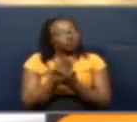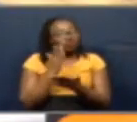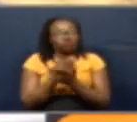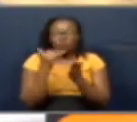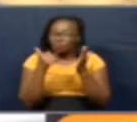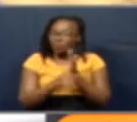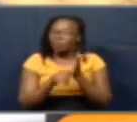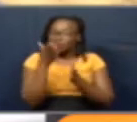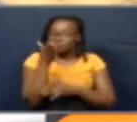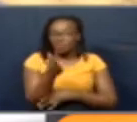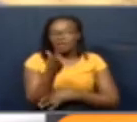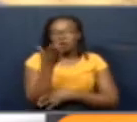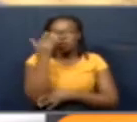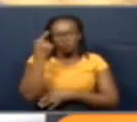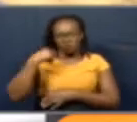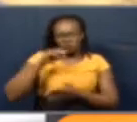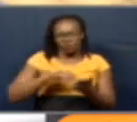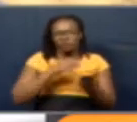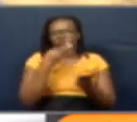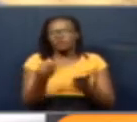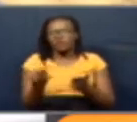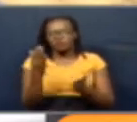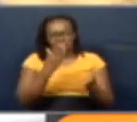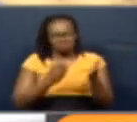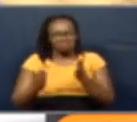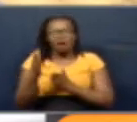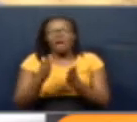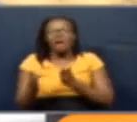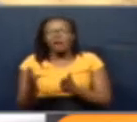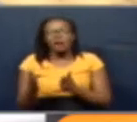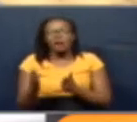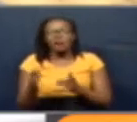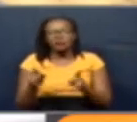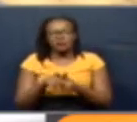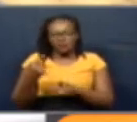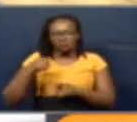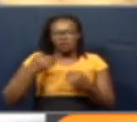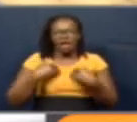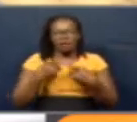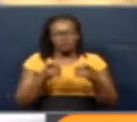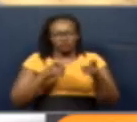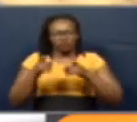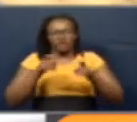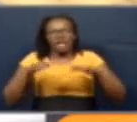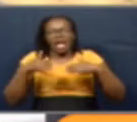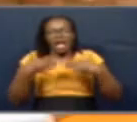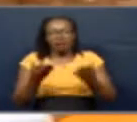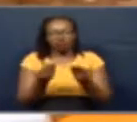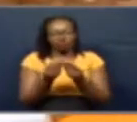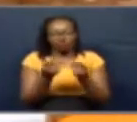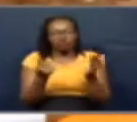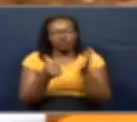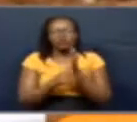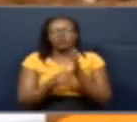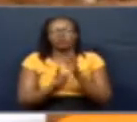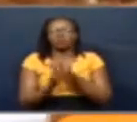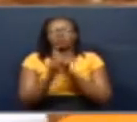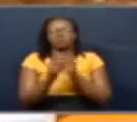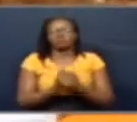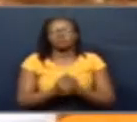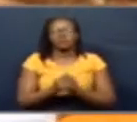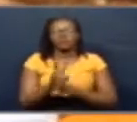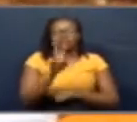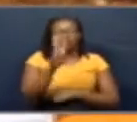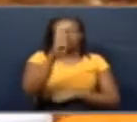disaster because we have failed in the past to plan for it and have a coordinated approach on how to handle disasters. Two bills have been crafted